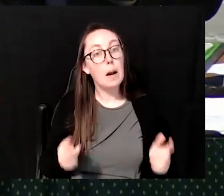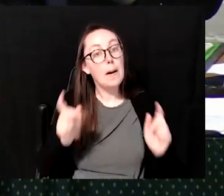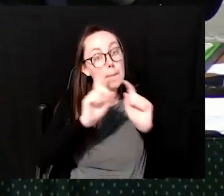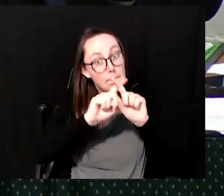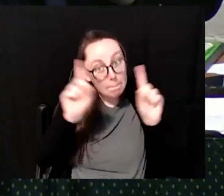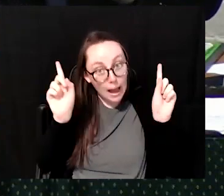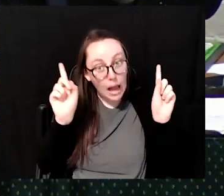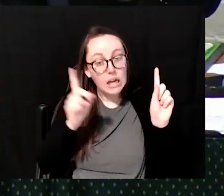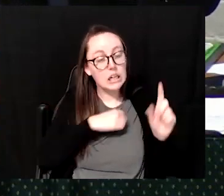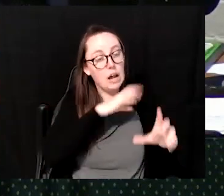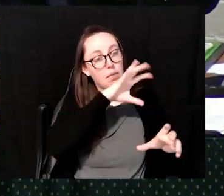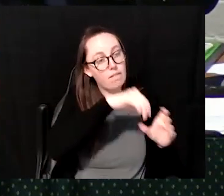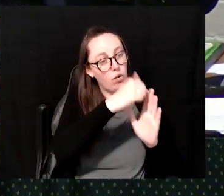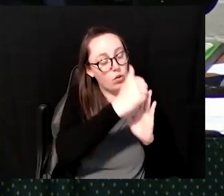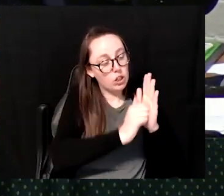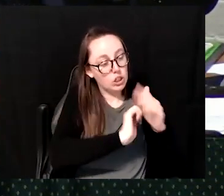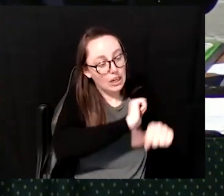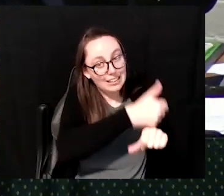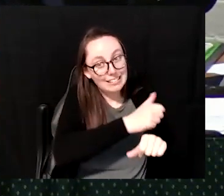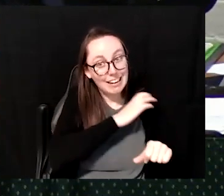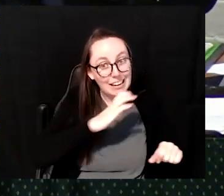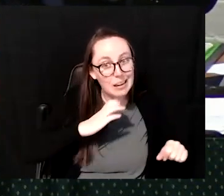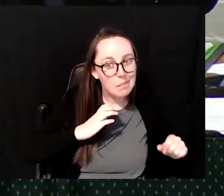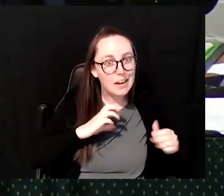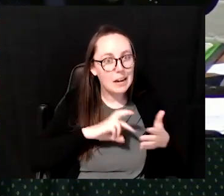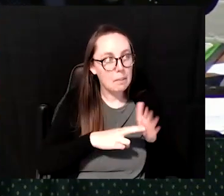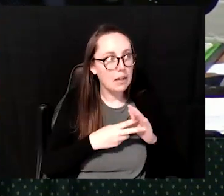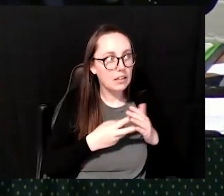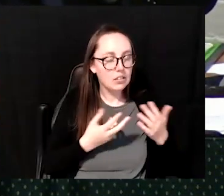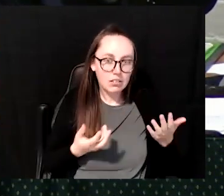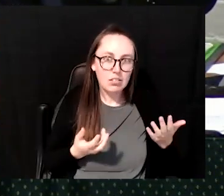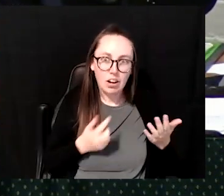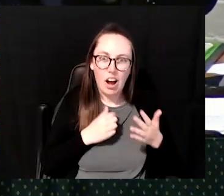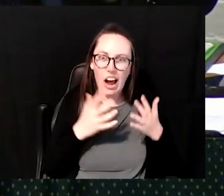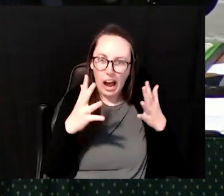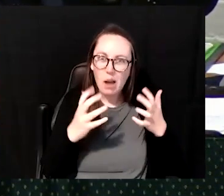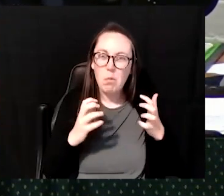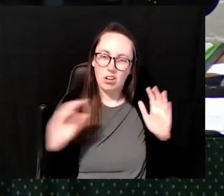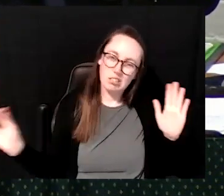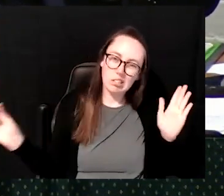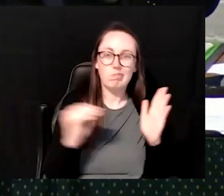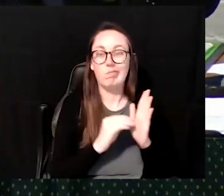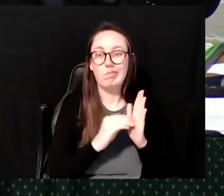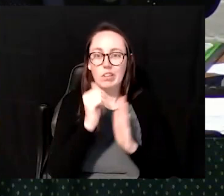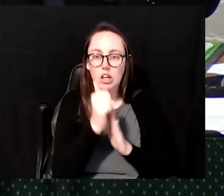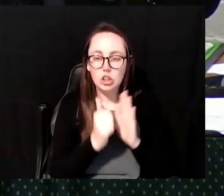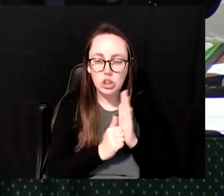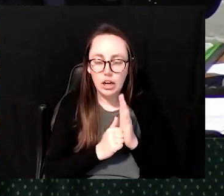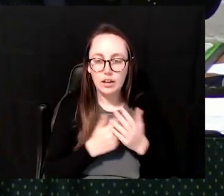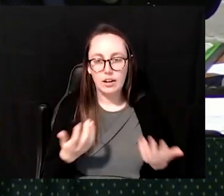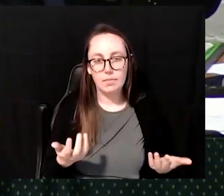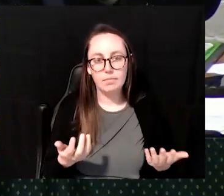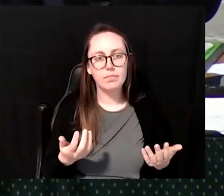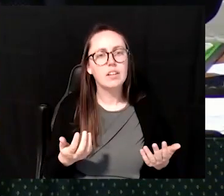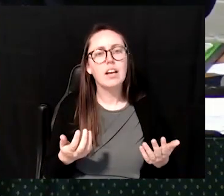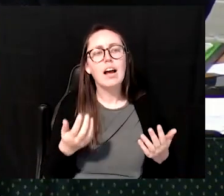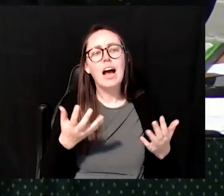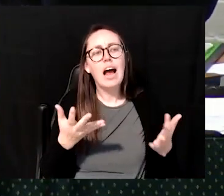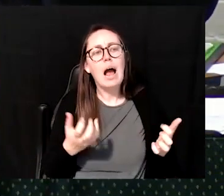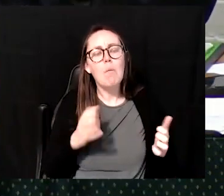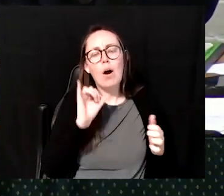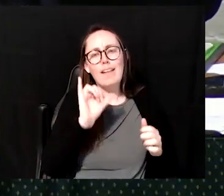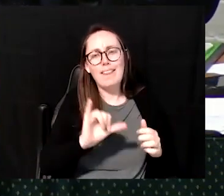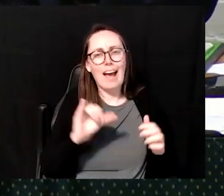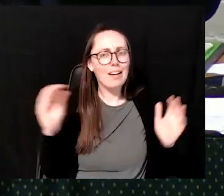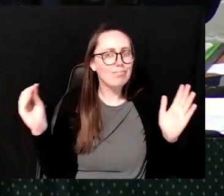agenda I wanted it to be on an agenda sooner than today but circumstances got in the way um because there were always other more kind of